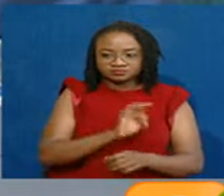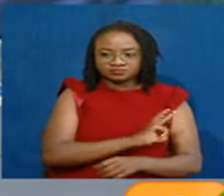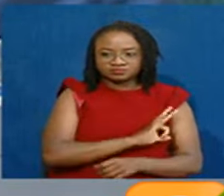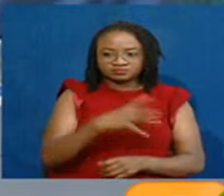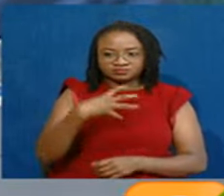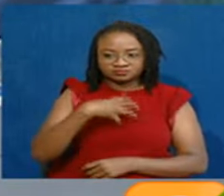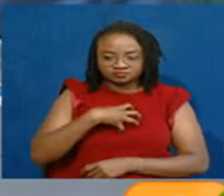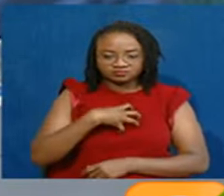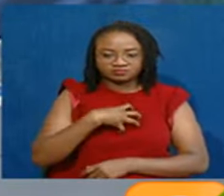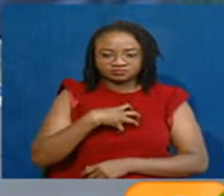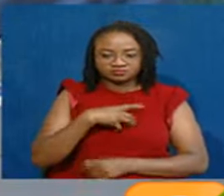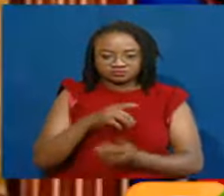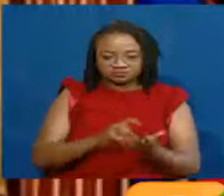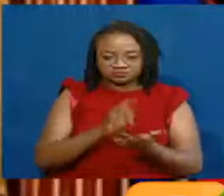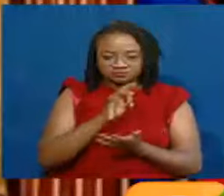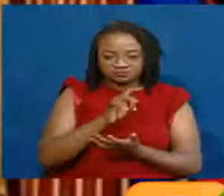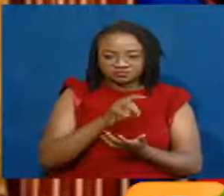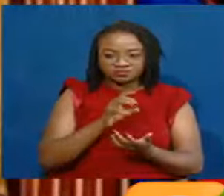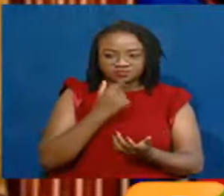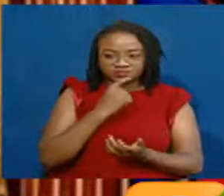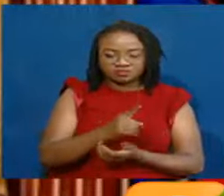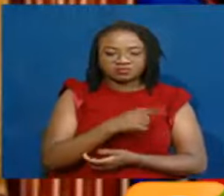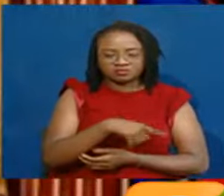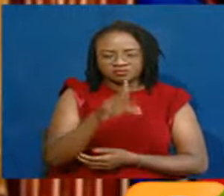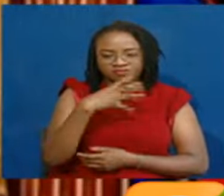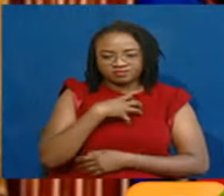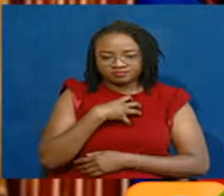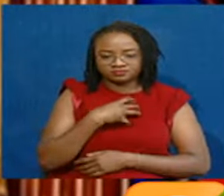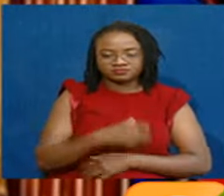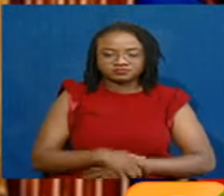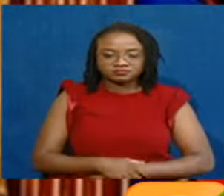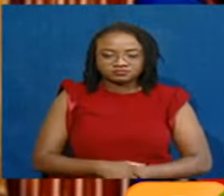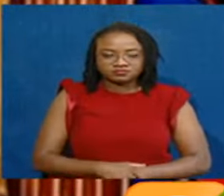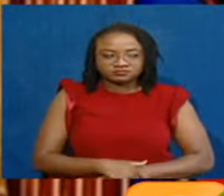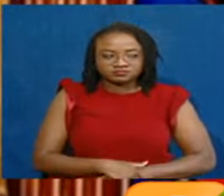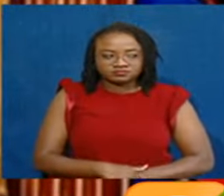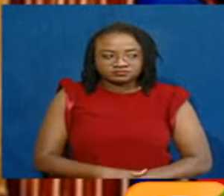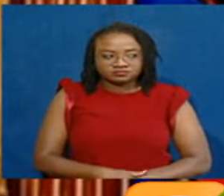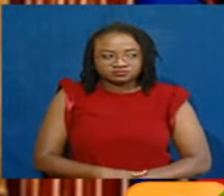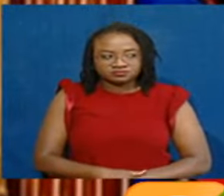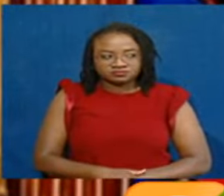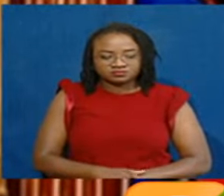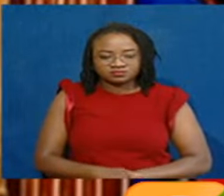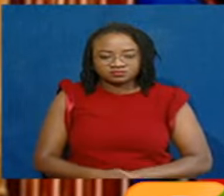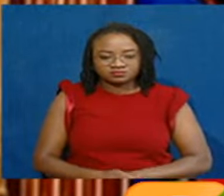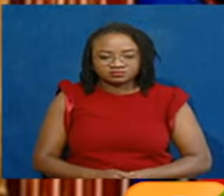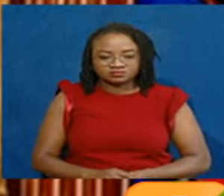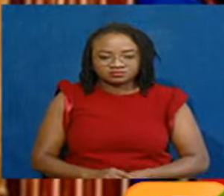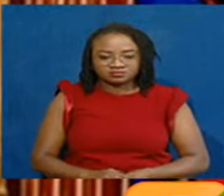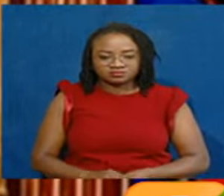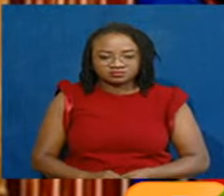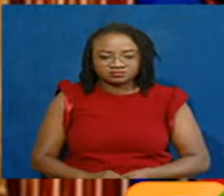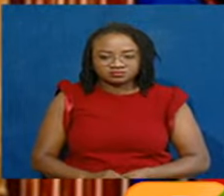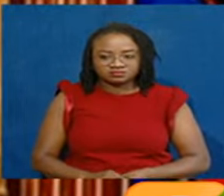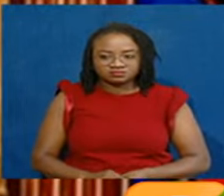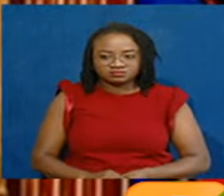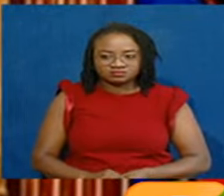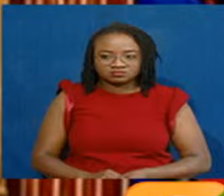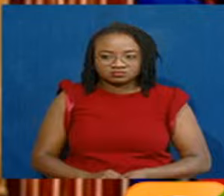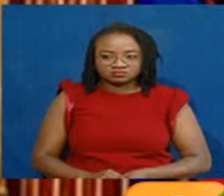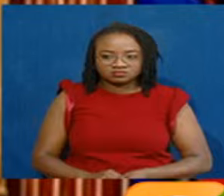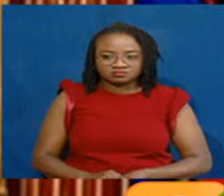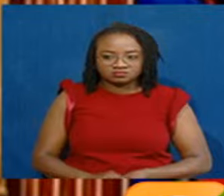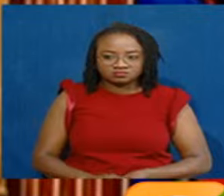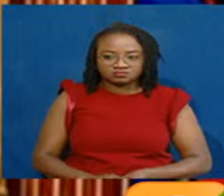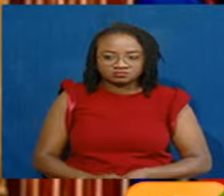leave. Accordingly, His Excellency Rigathi Gachagua, AGH, ceases to hold